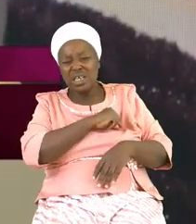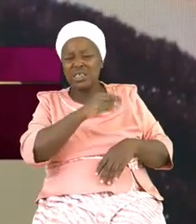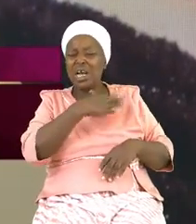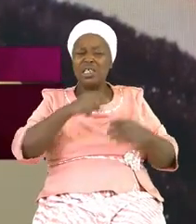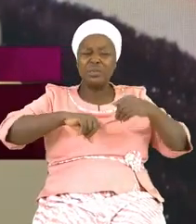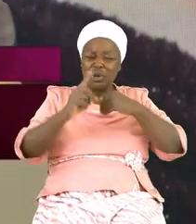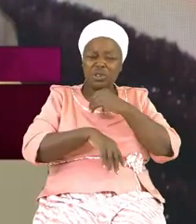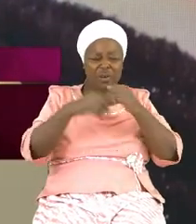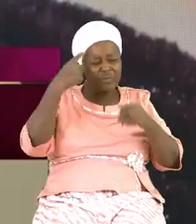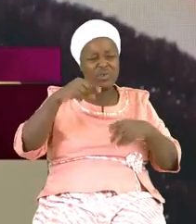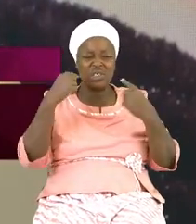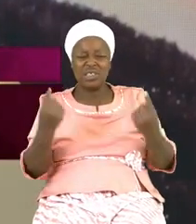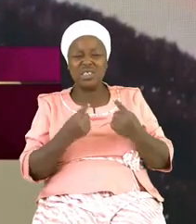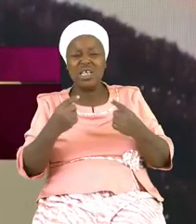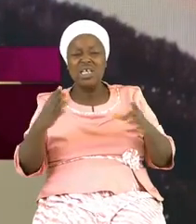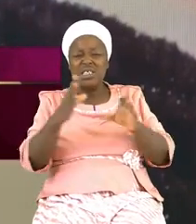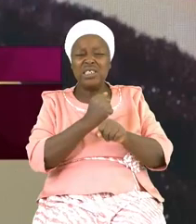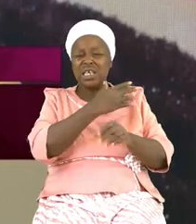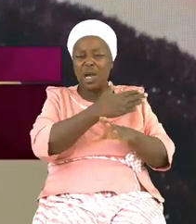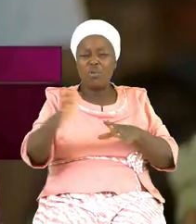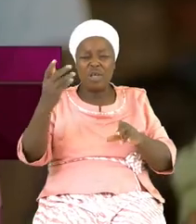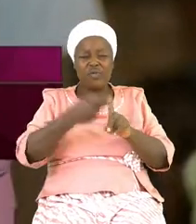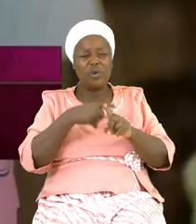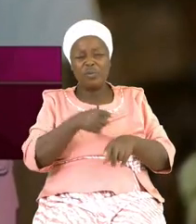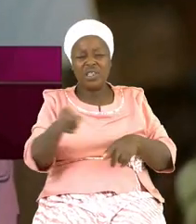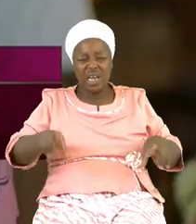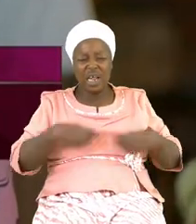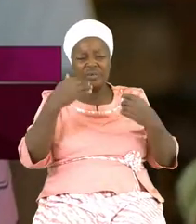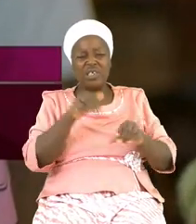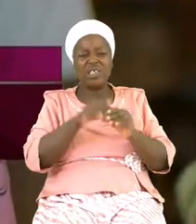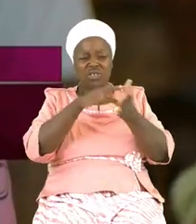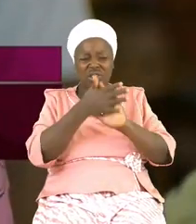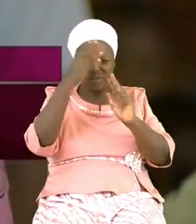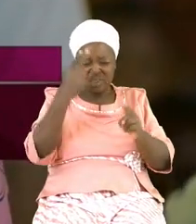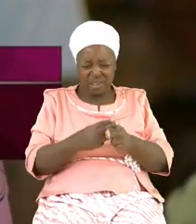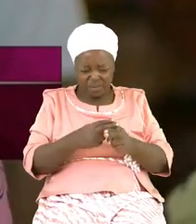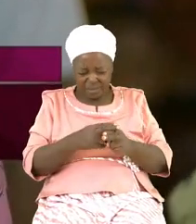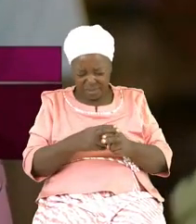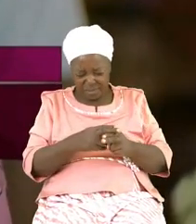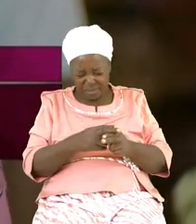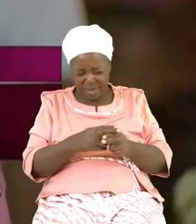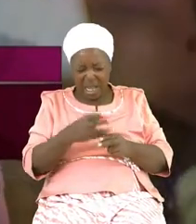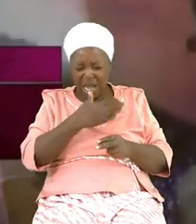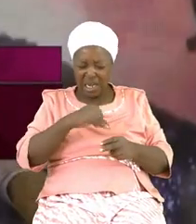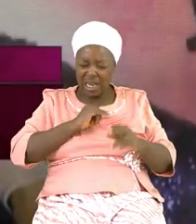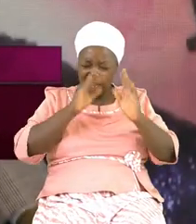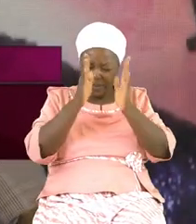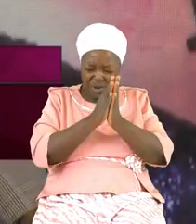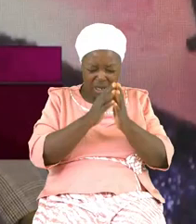for sin, take away in their lives in Jesus' name. And I pray,